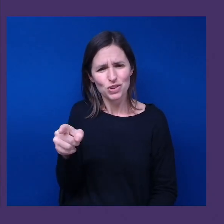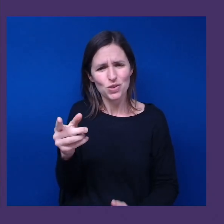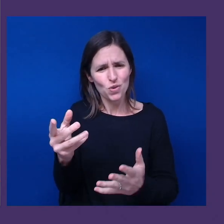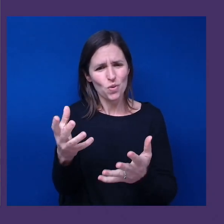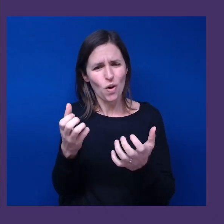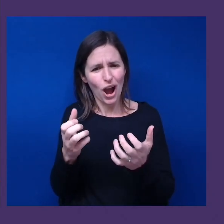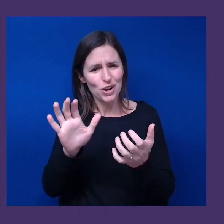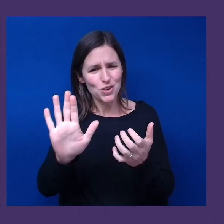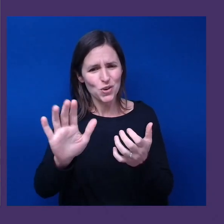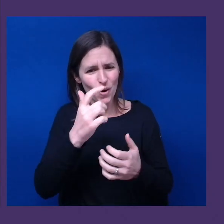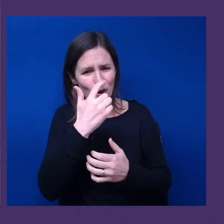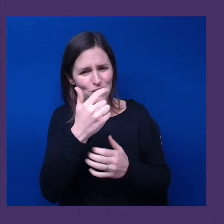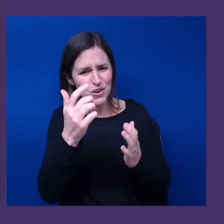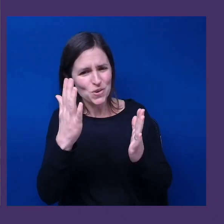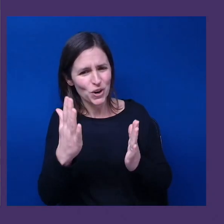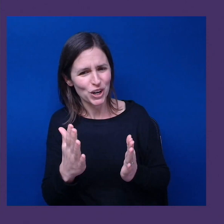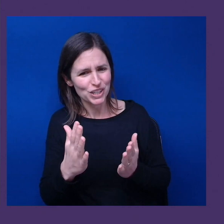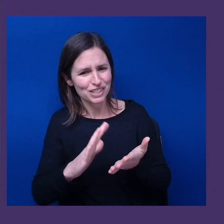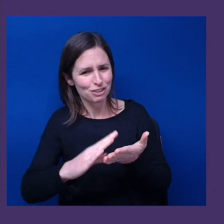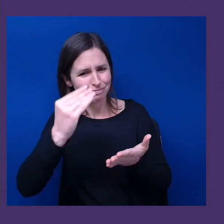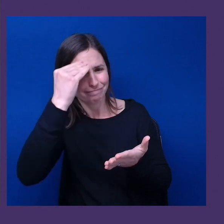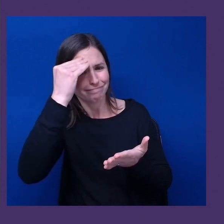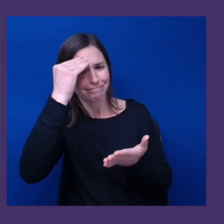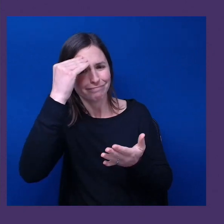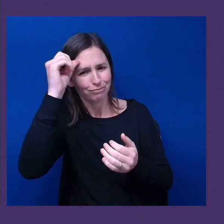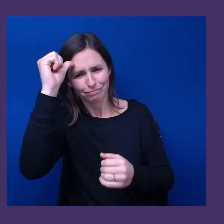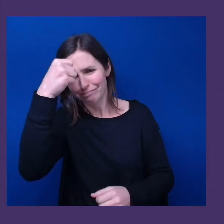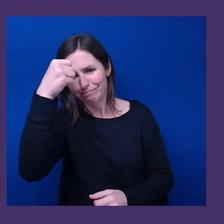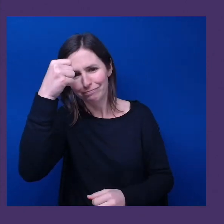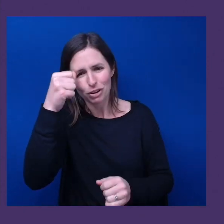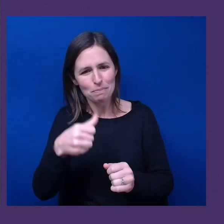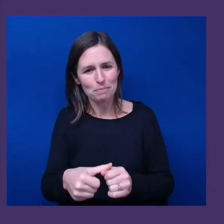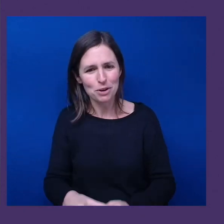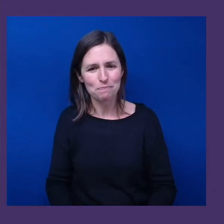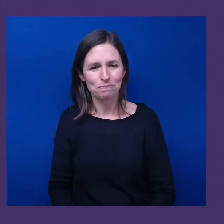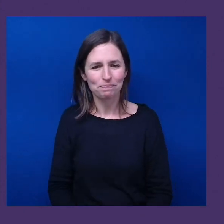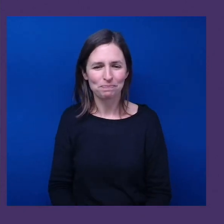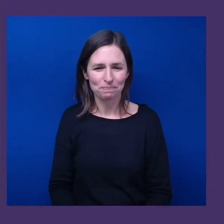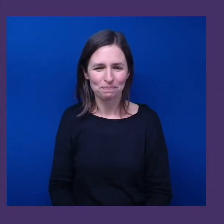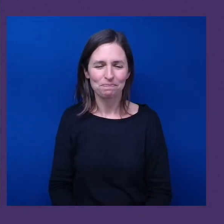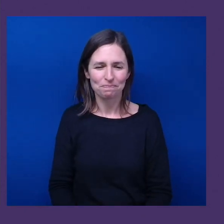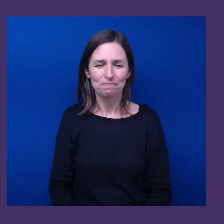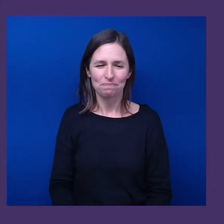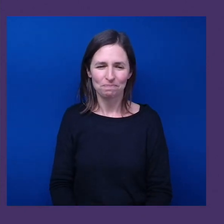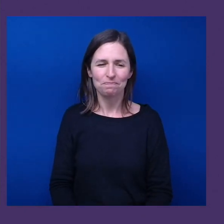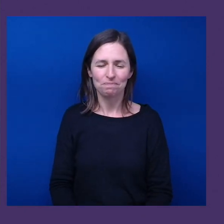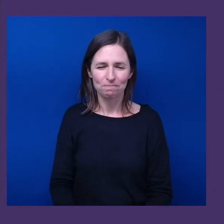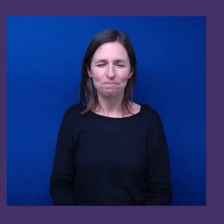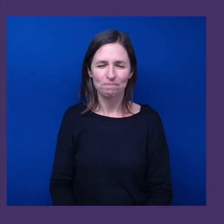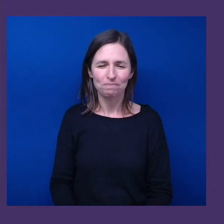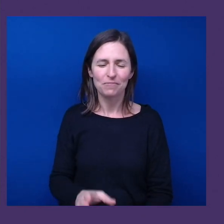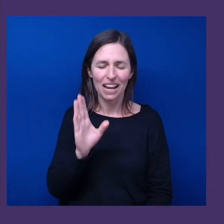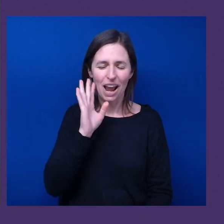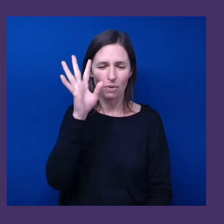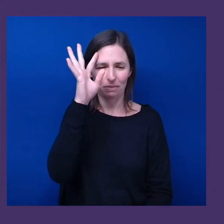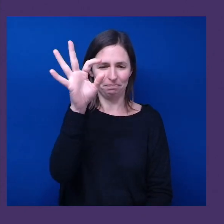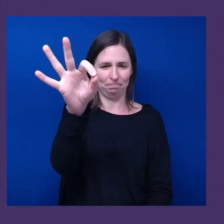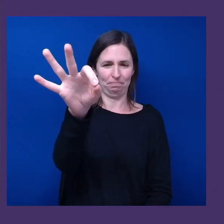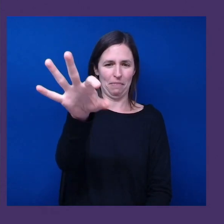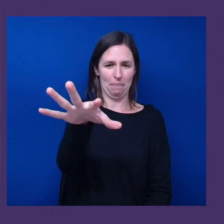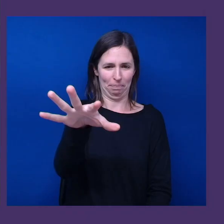to remember from this conversation? Well, I'll leave you with this. Any